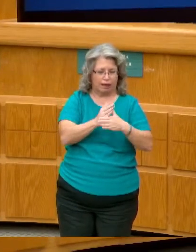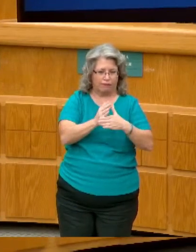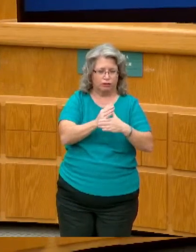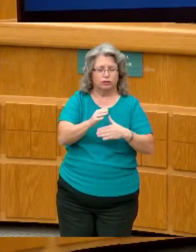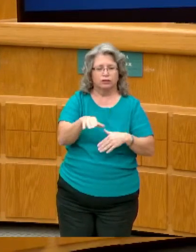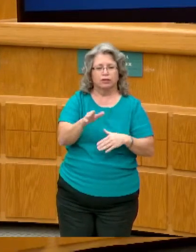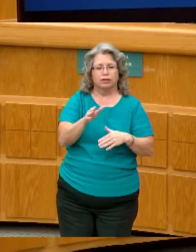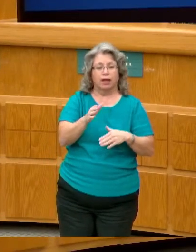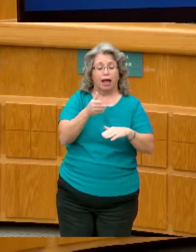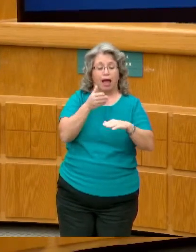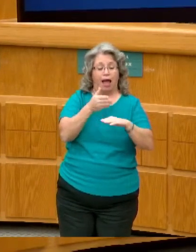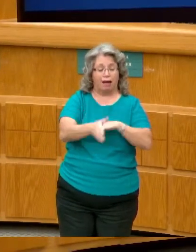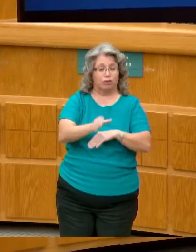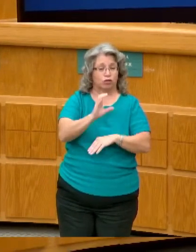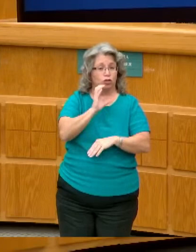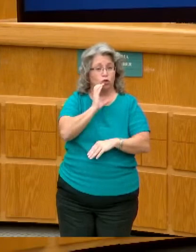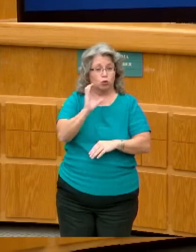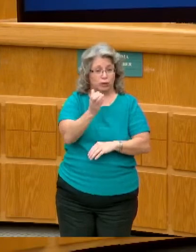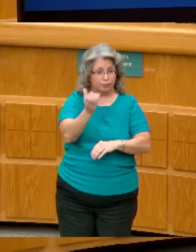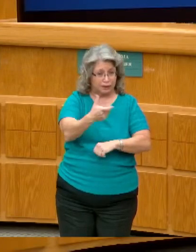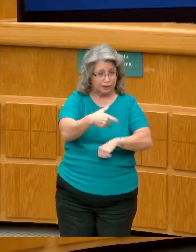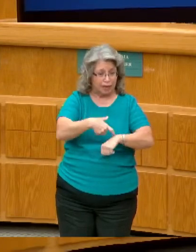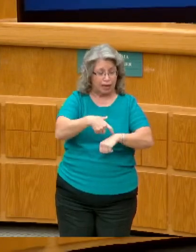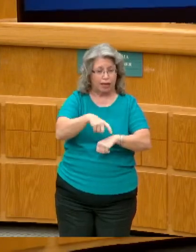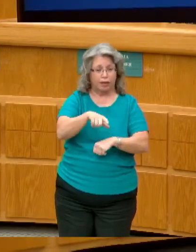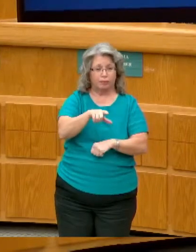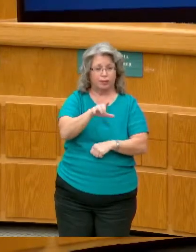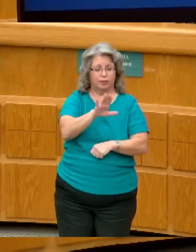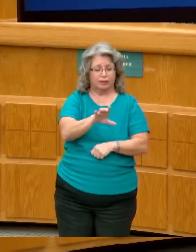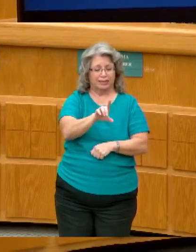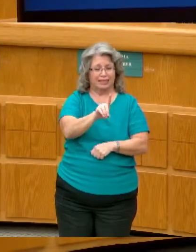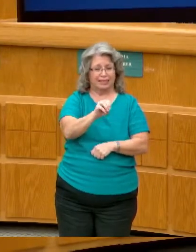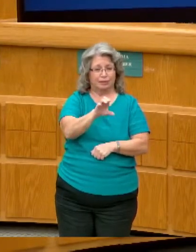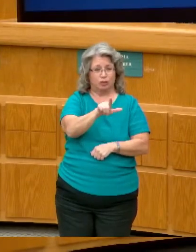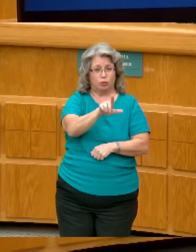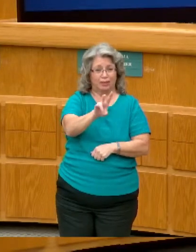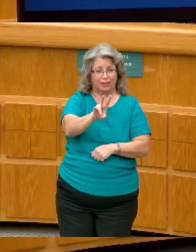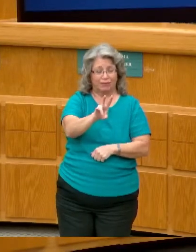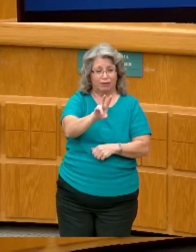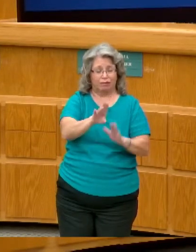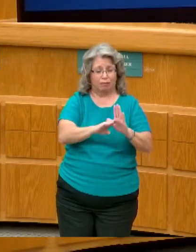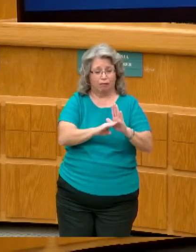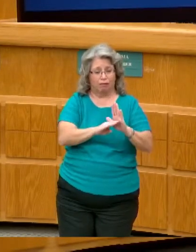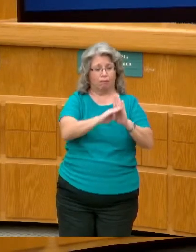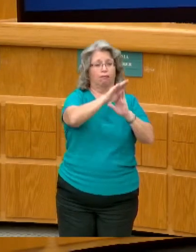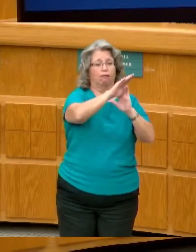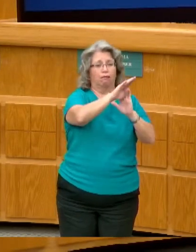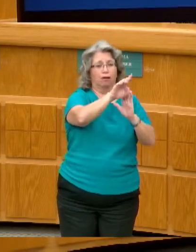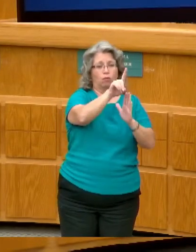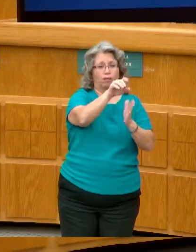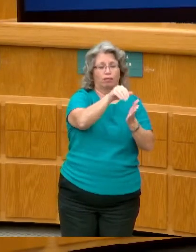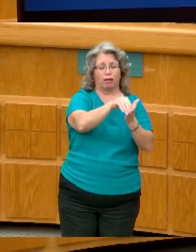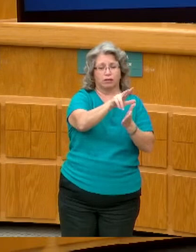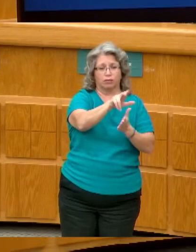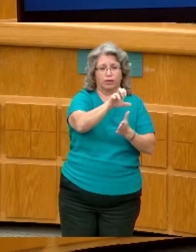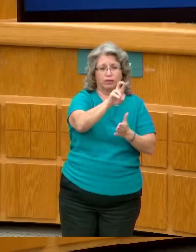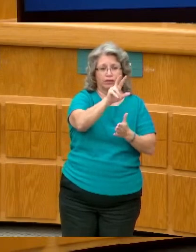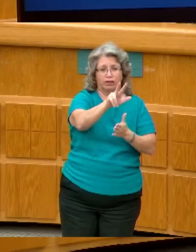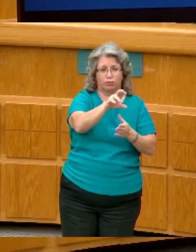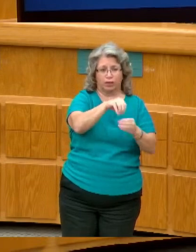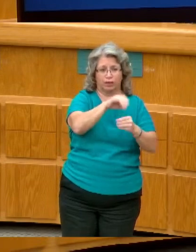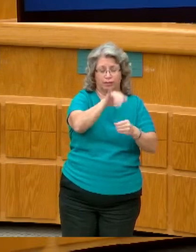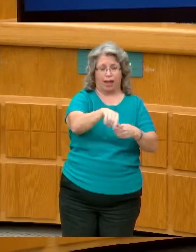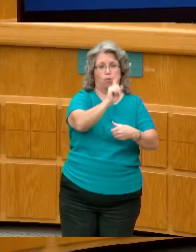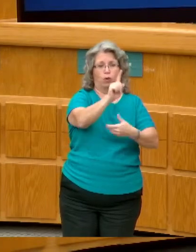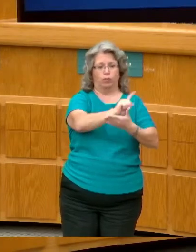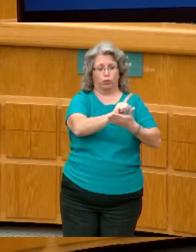after Christmas time, December 27th, we jumped up to 1,373 cases in that 1 week. And